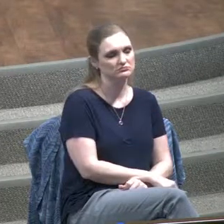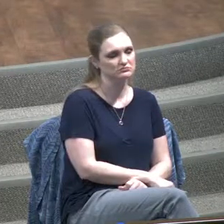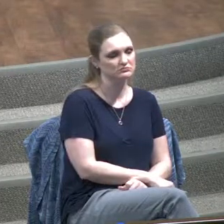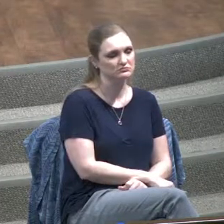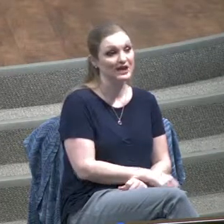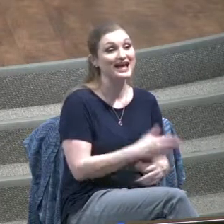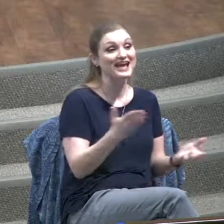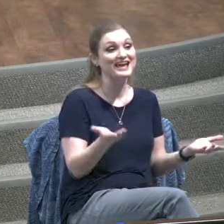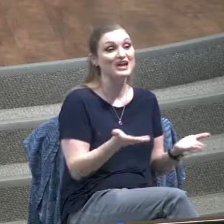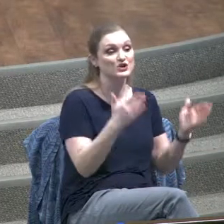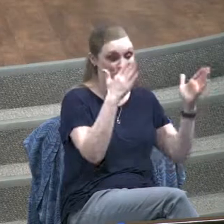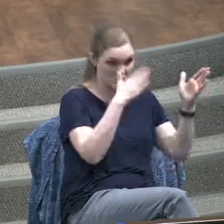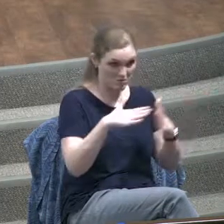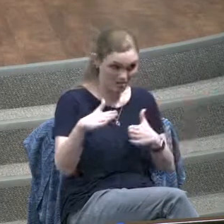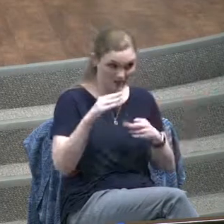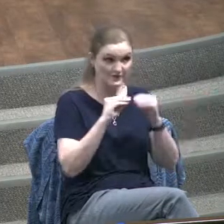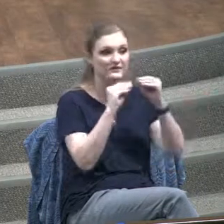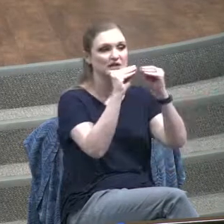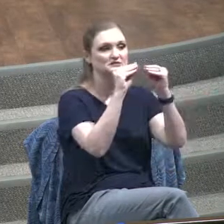And here's the plan to fix it.